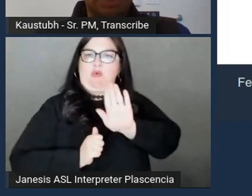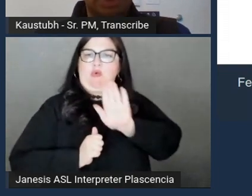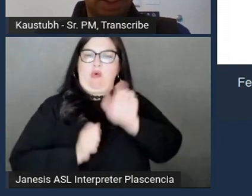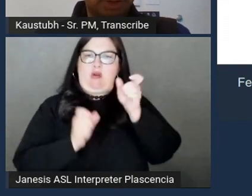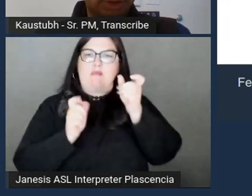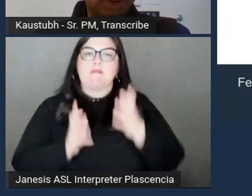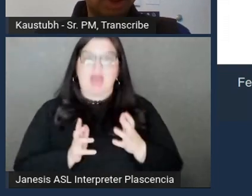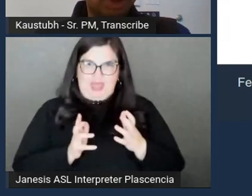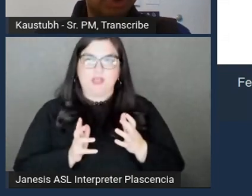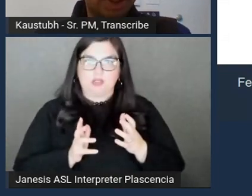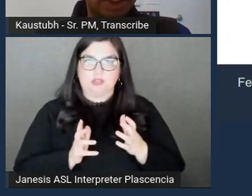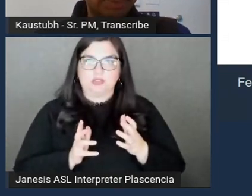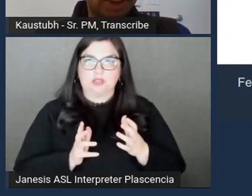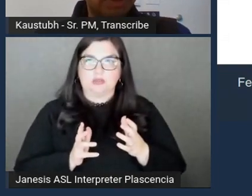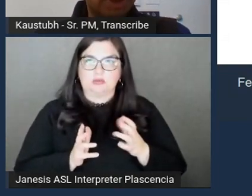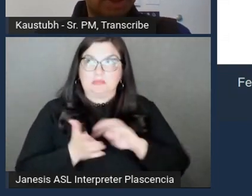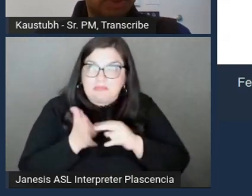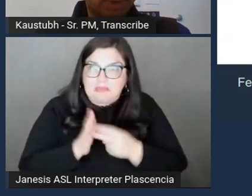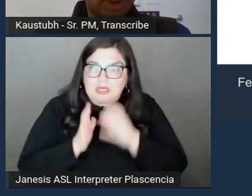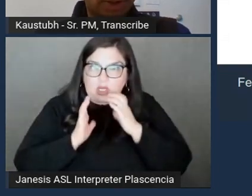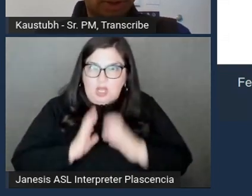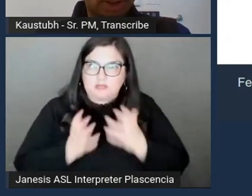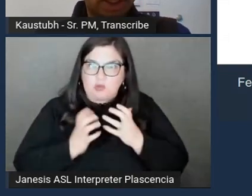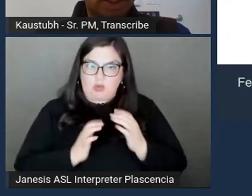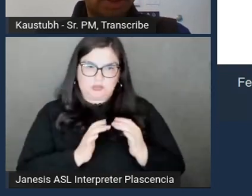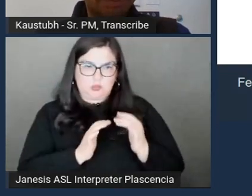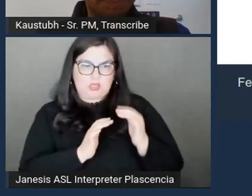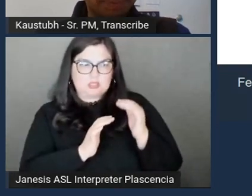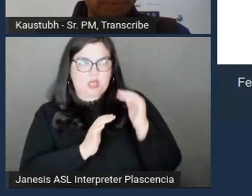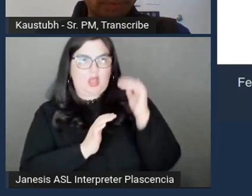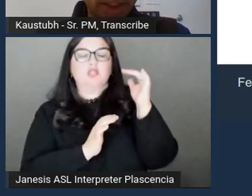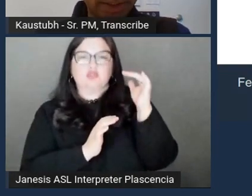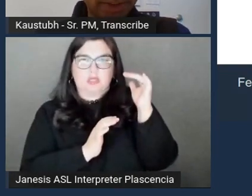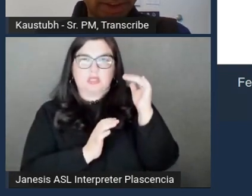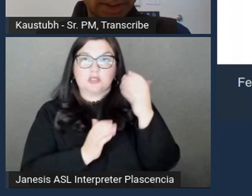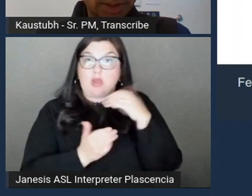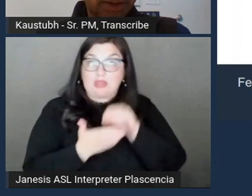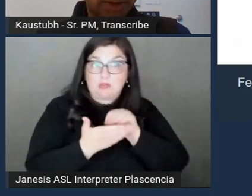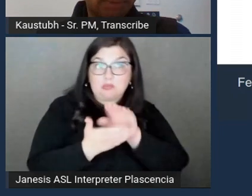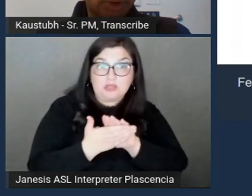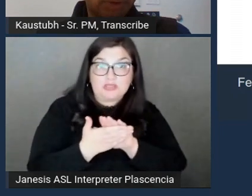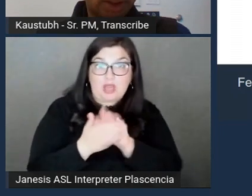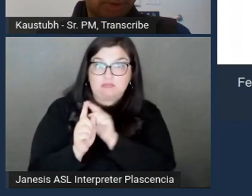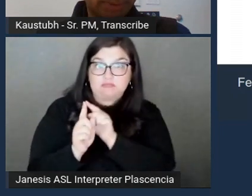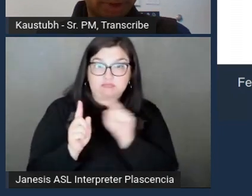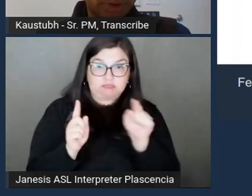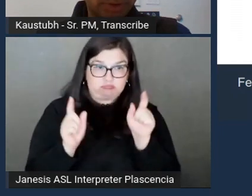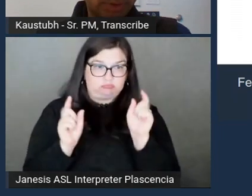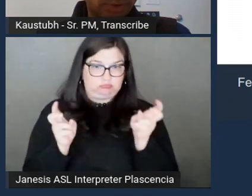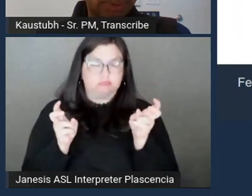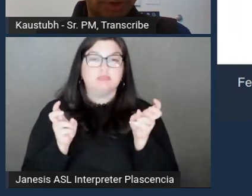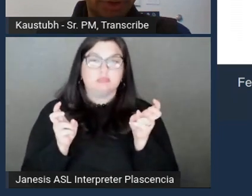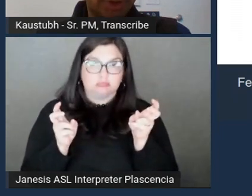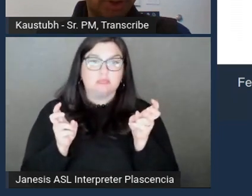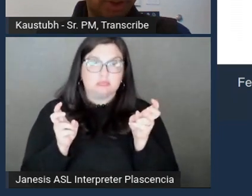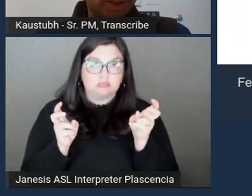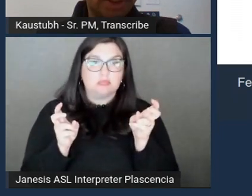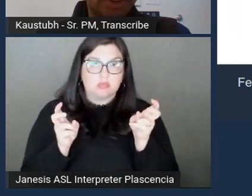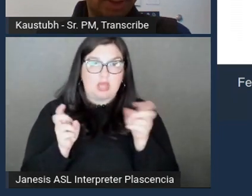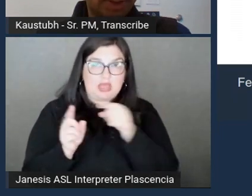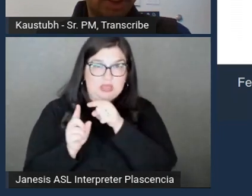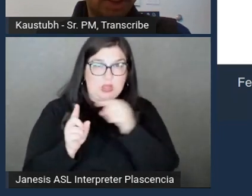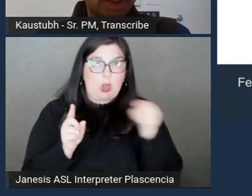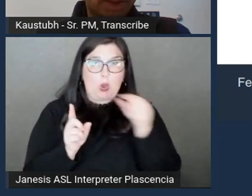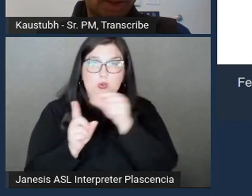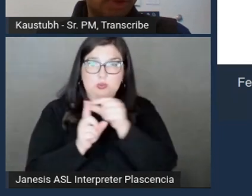for an escalation here. So I can specify this word here, and I can say, hey, I want to make sure these words were mentioned during,